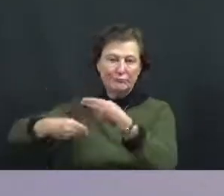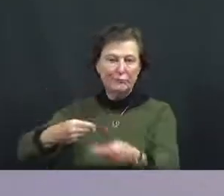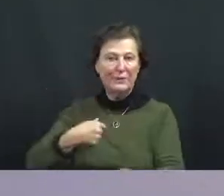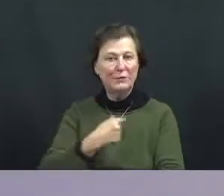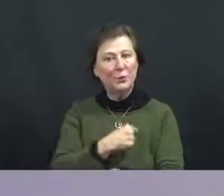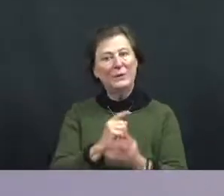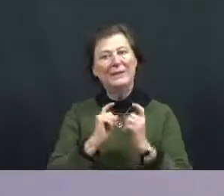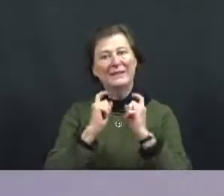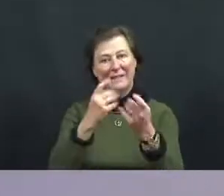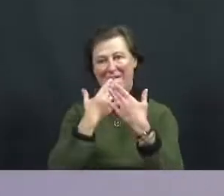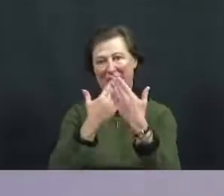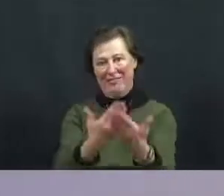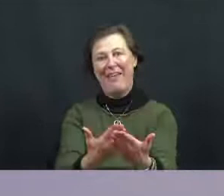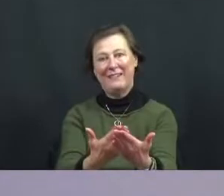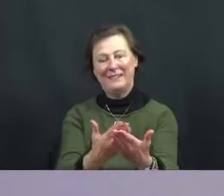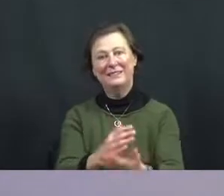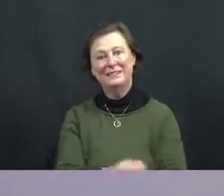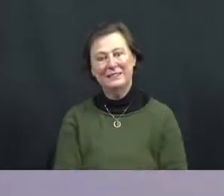give thanks.